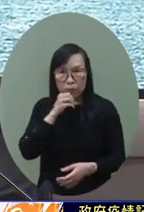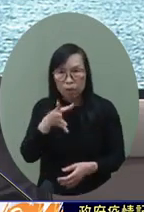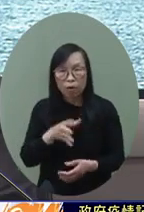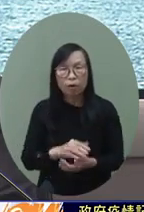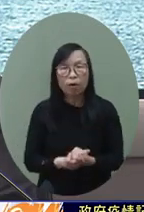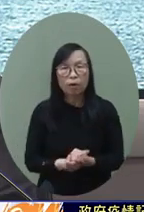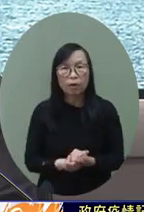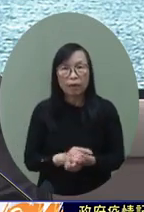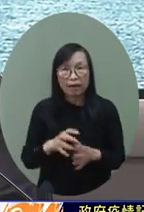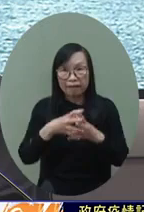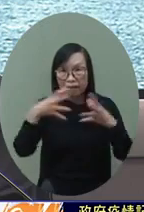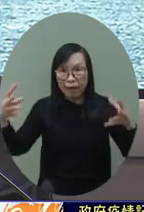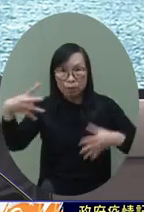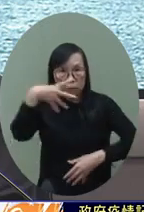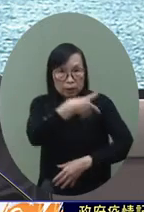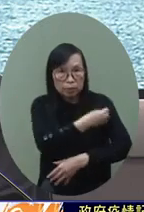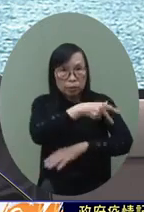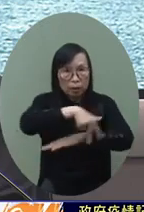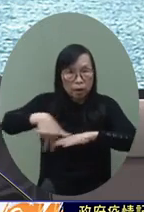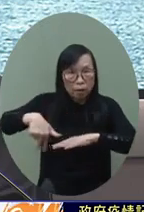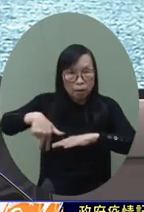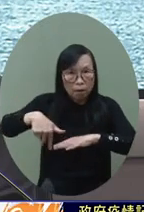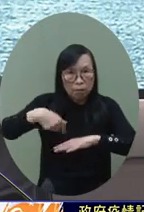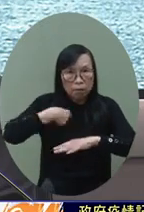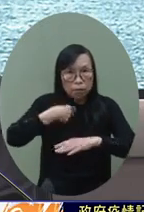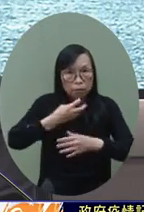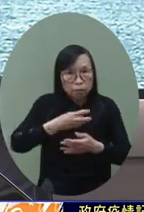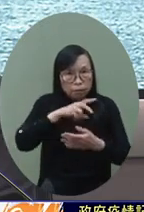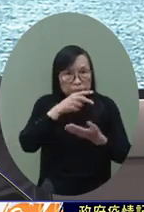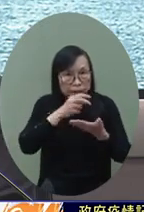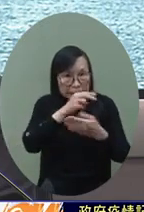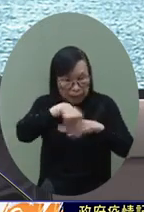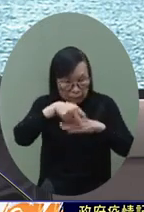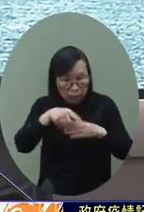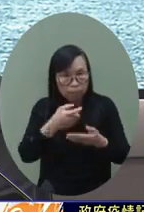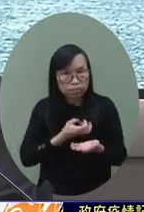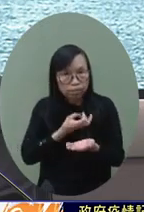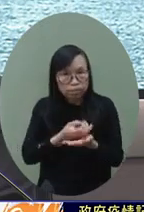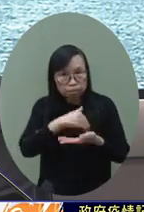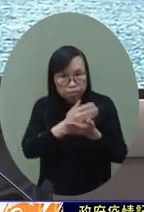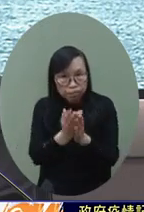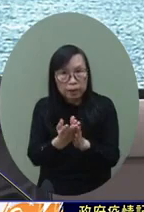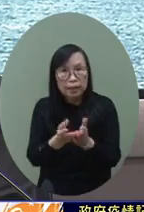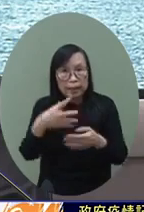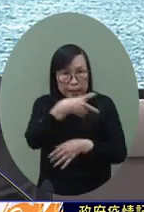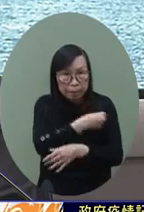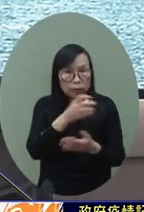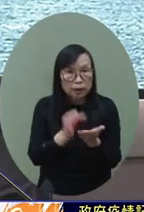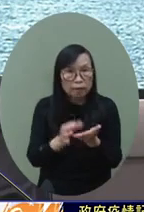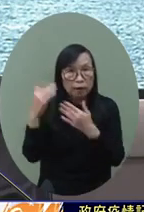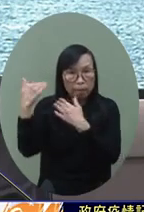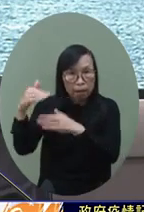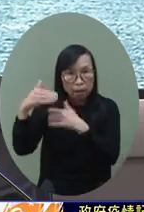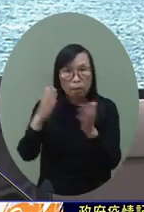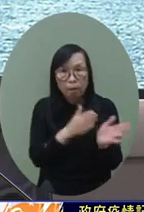vaccination program, we need to prepare very carefully the location, the logistics arrangement,